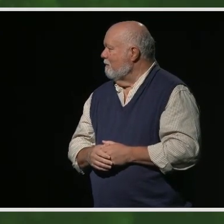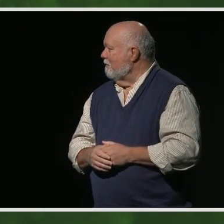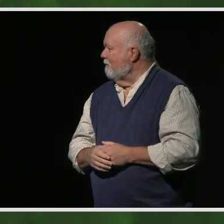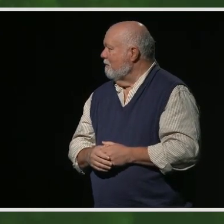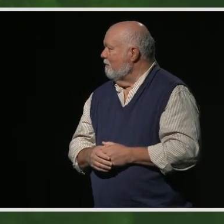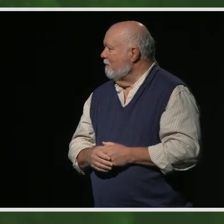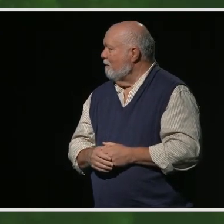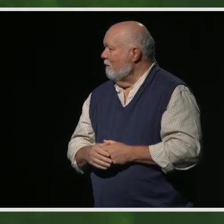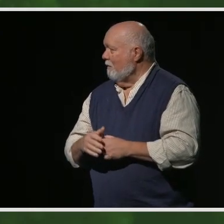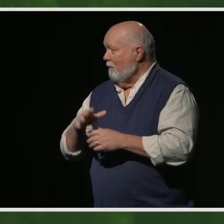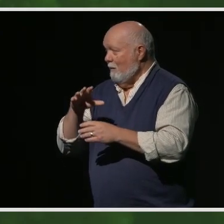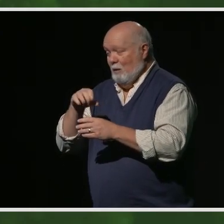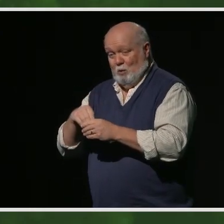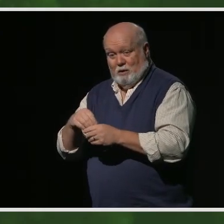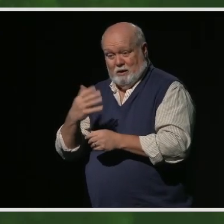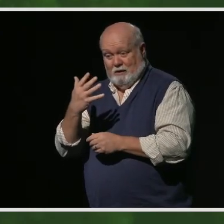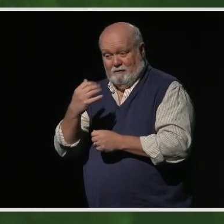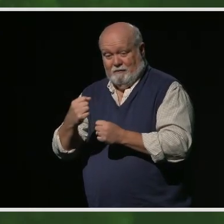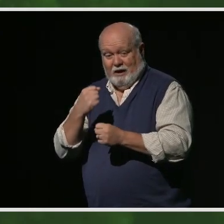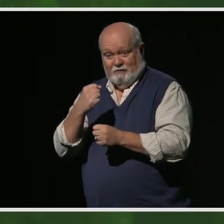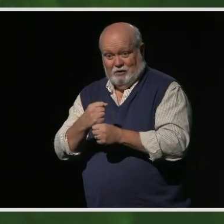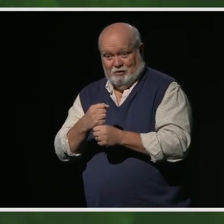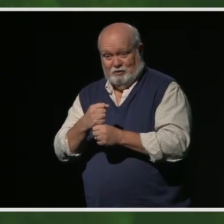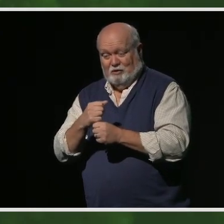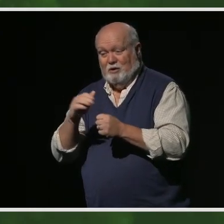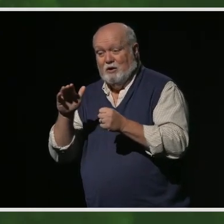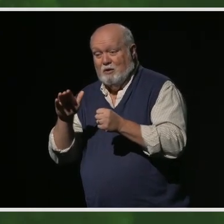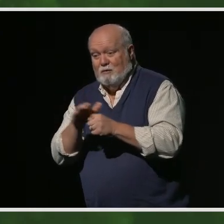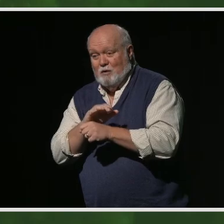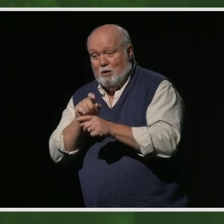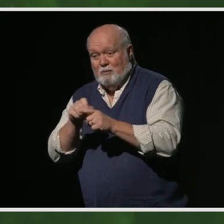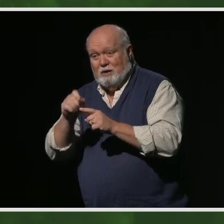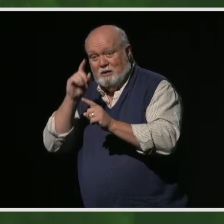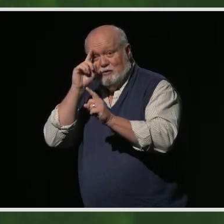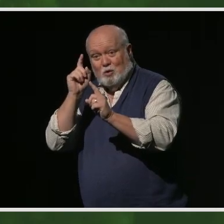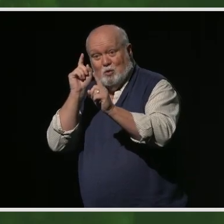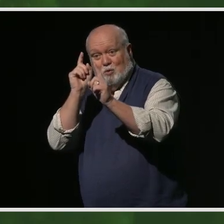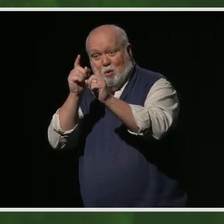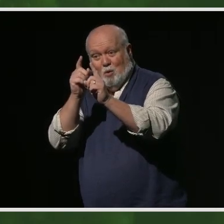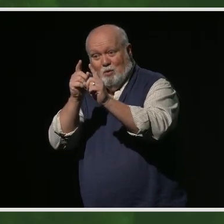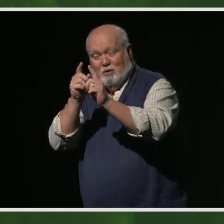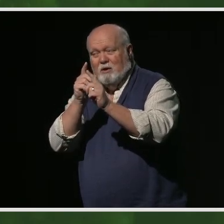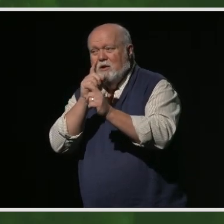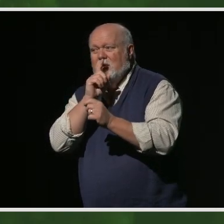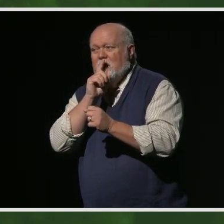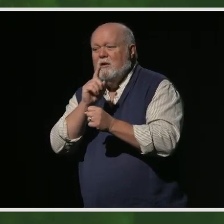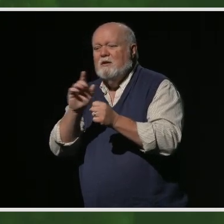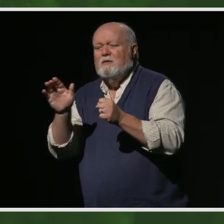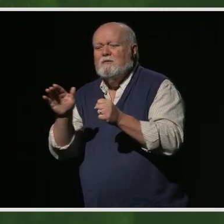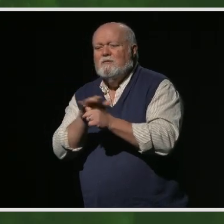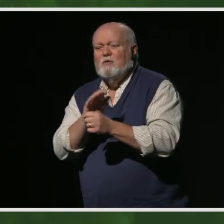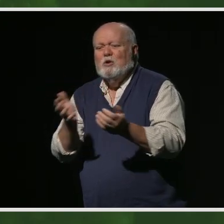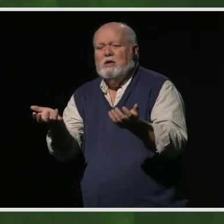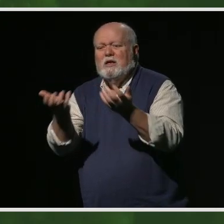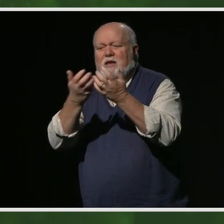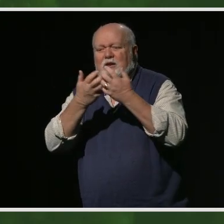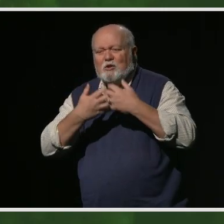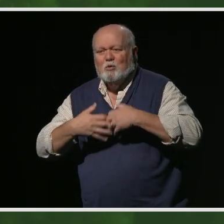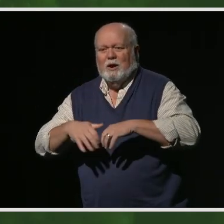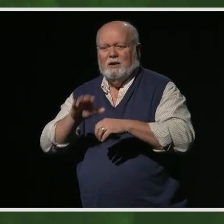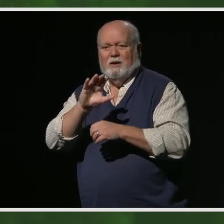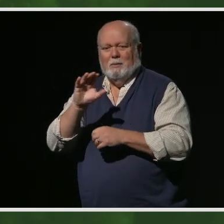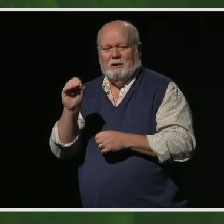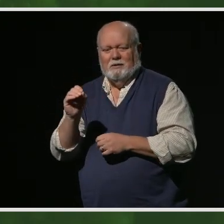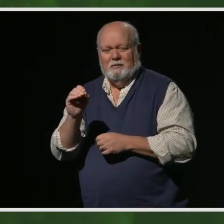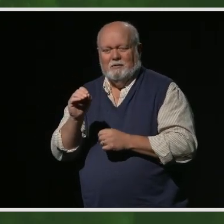In 5 years, Full of Beans aims to be a fully vertical integrated company.